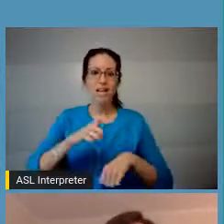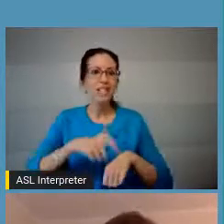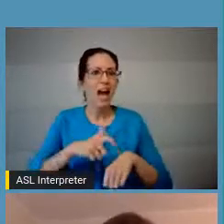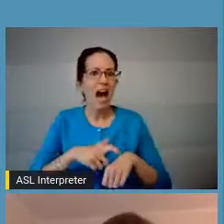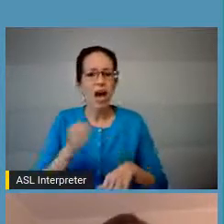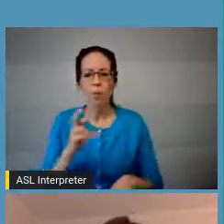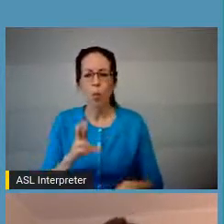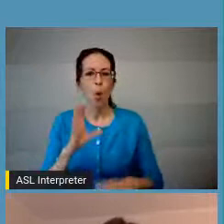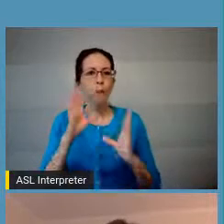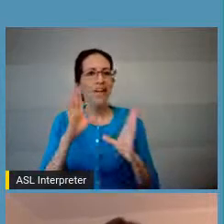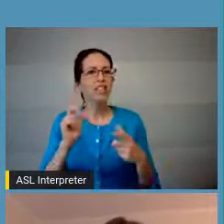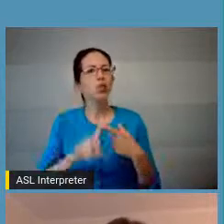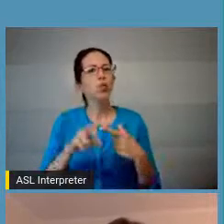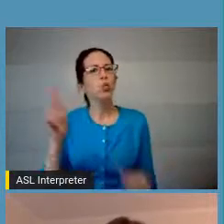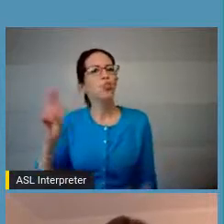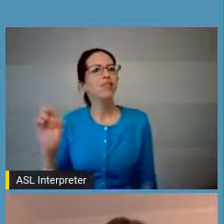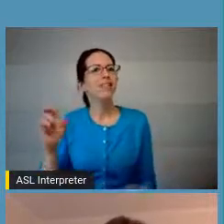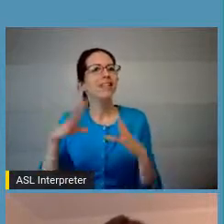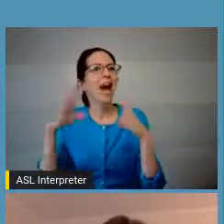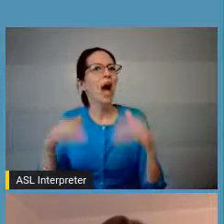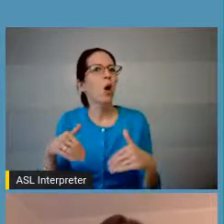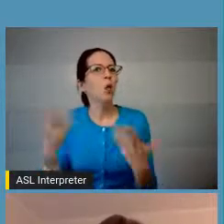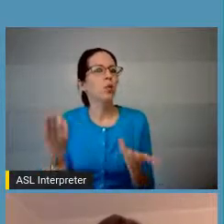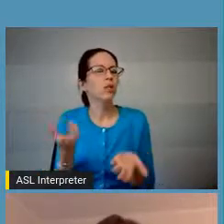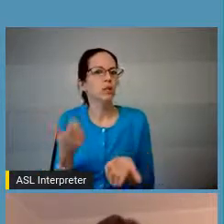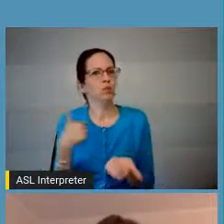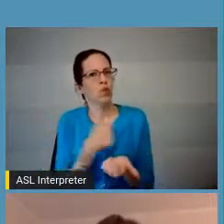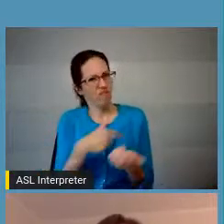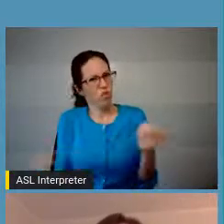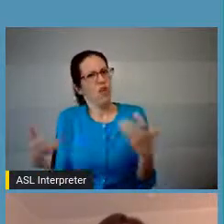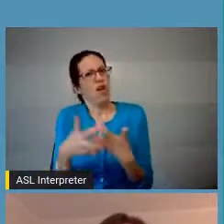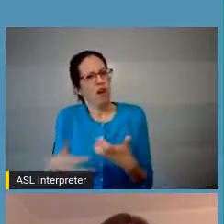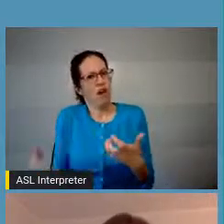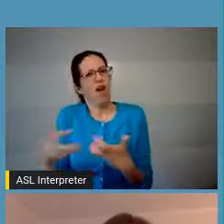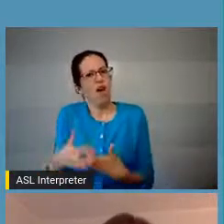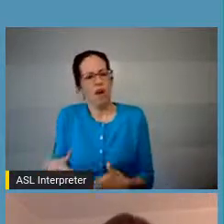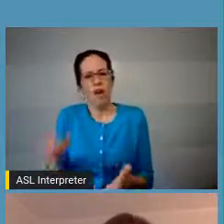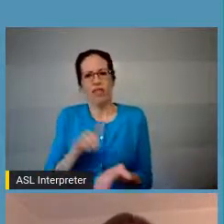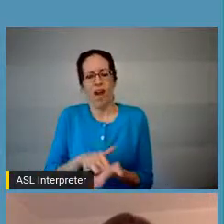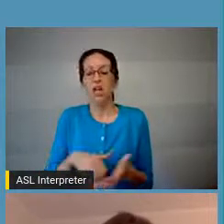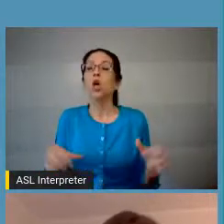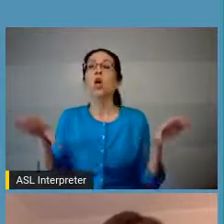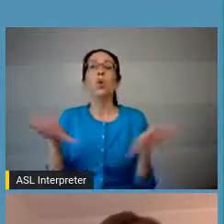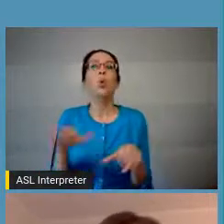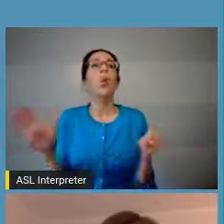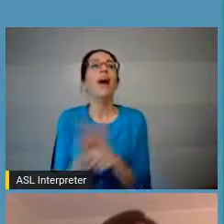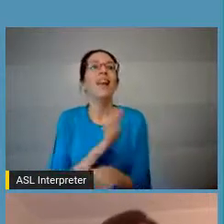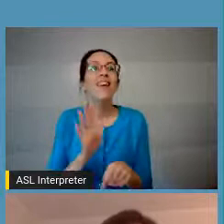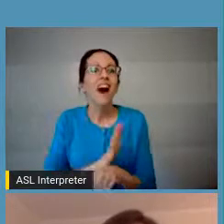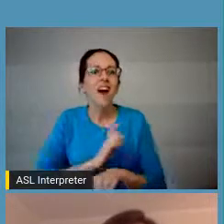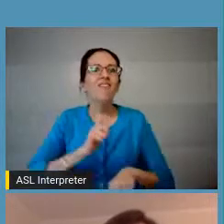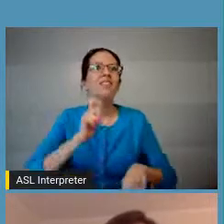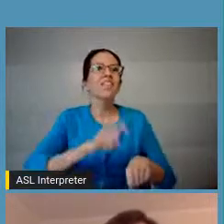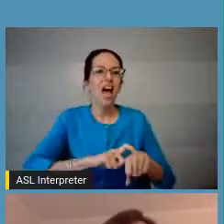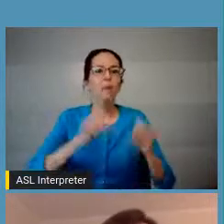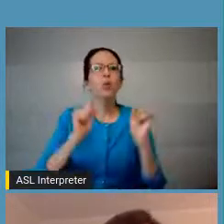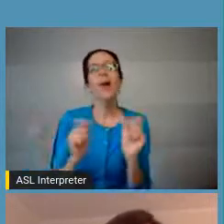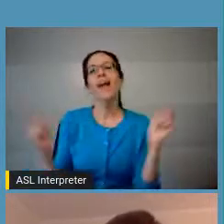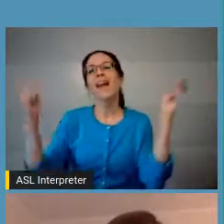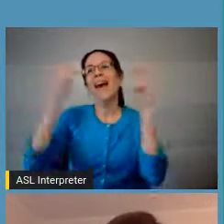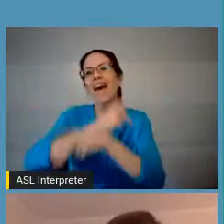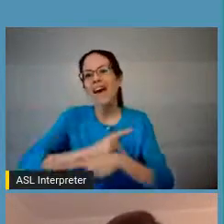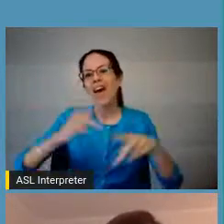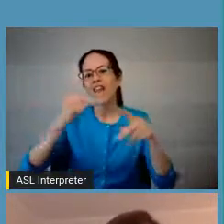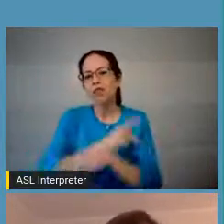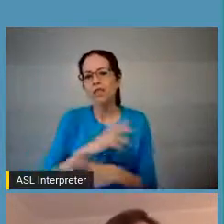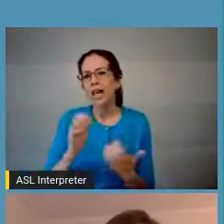think we're going to have to rehouse. Build that in. Do this enough times that you can average out how long it takes you to go through